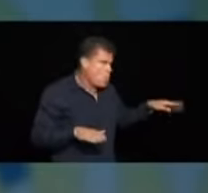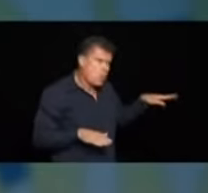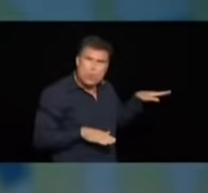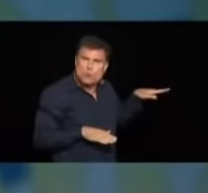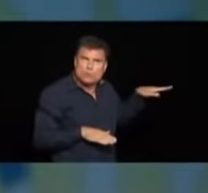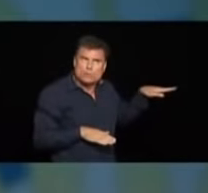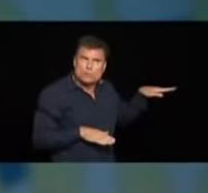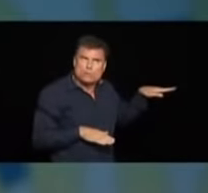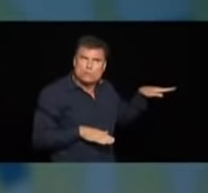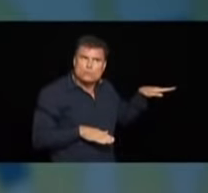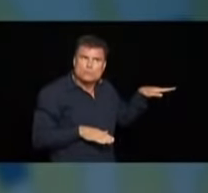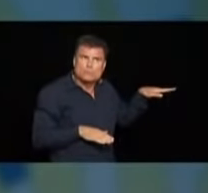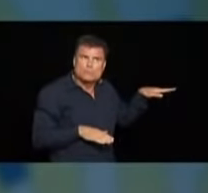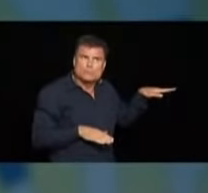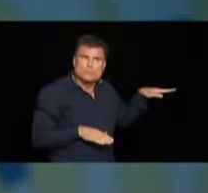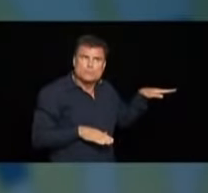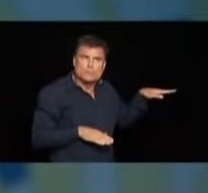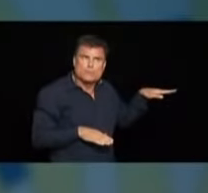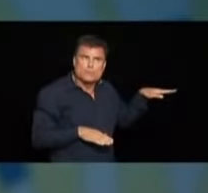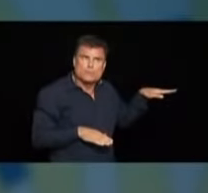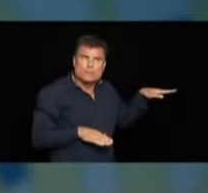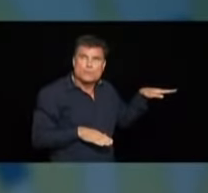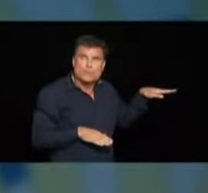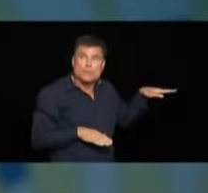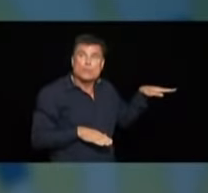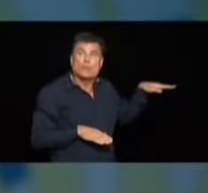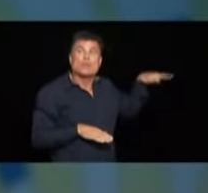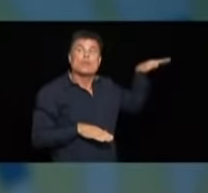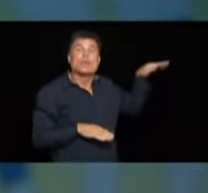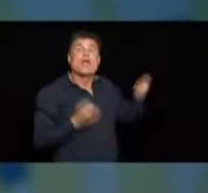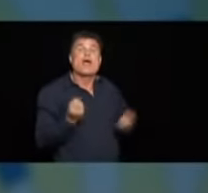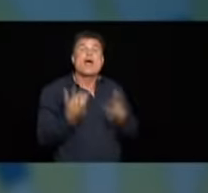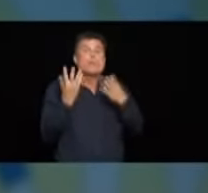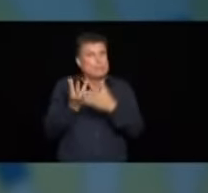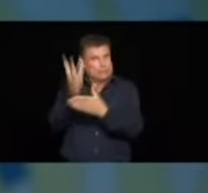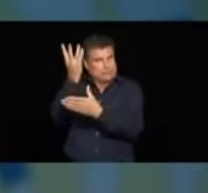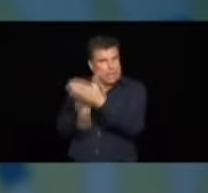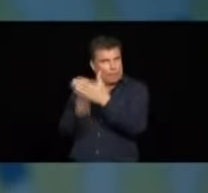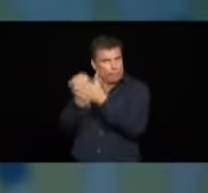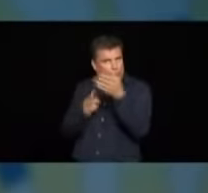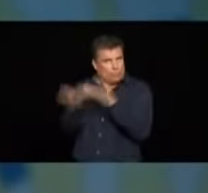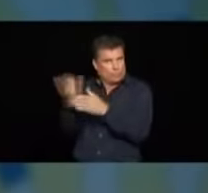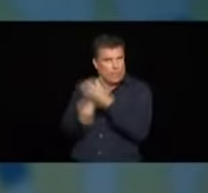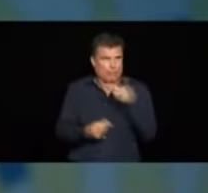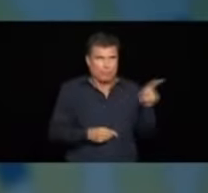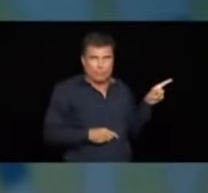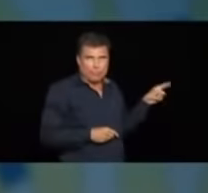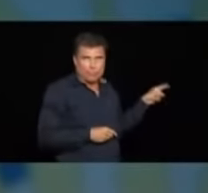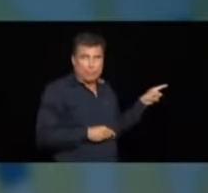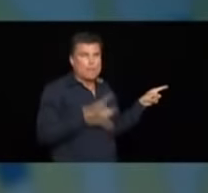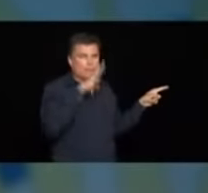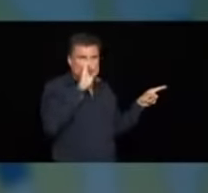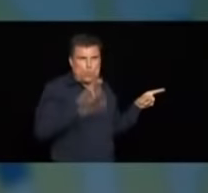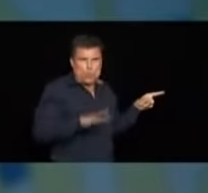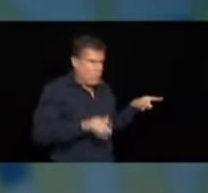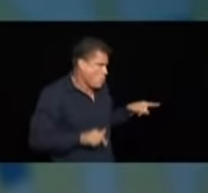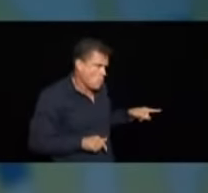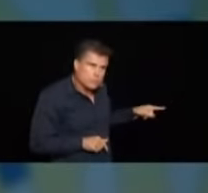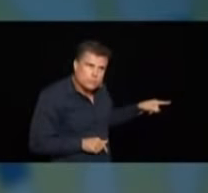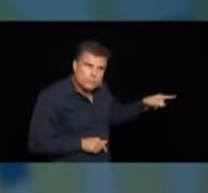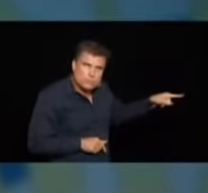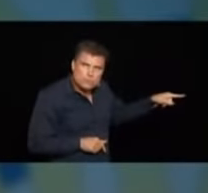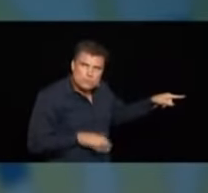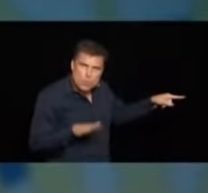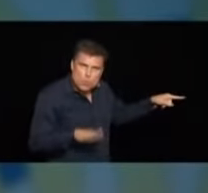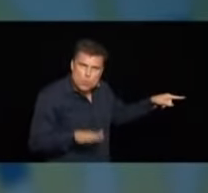And this is also reflected in the numbers of deaths that we've seen in British Columbia. And really, this is a testament to the work that we